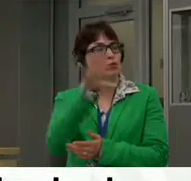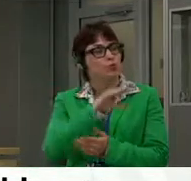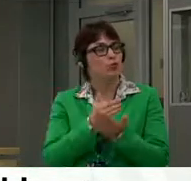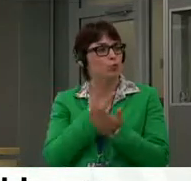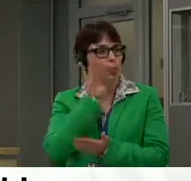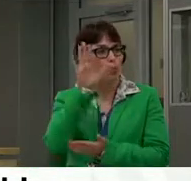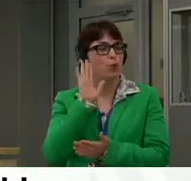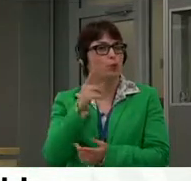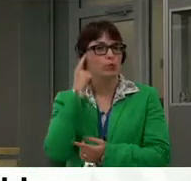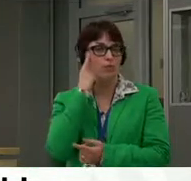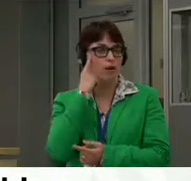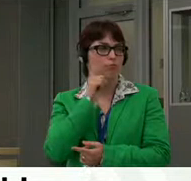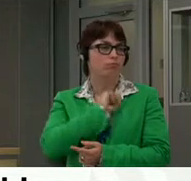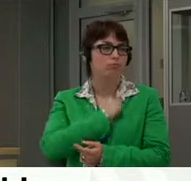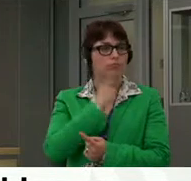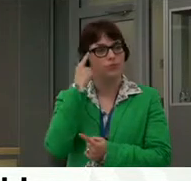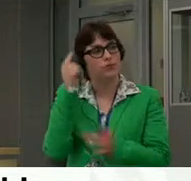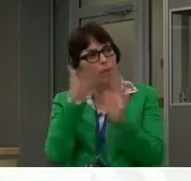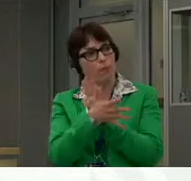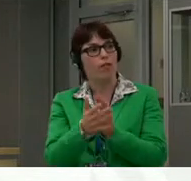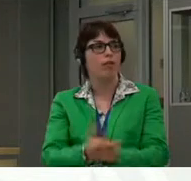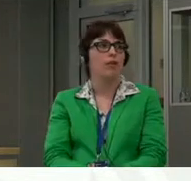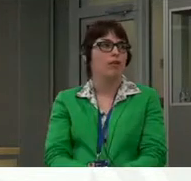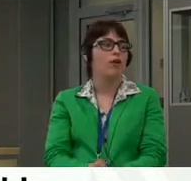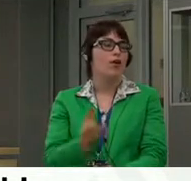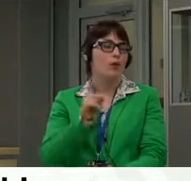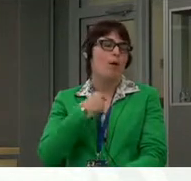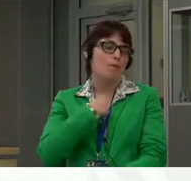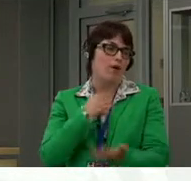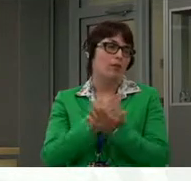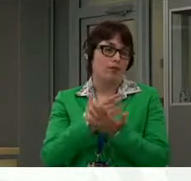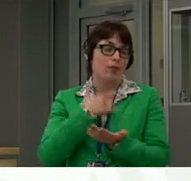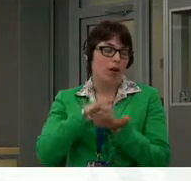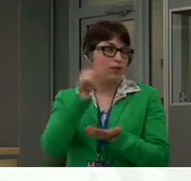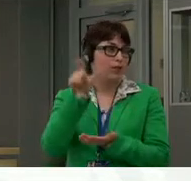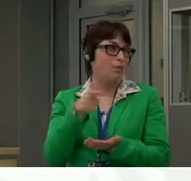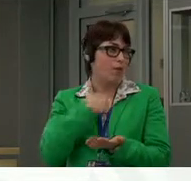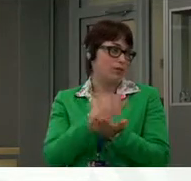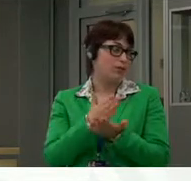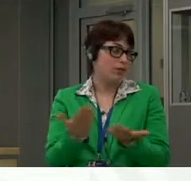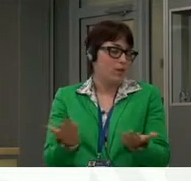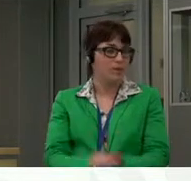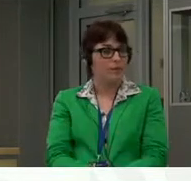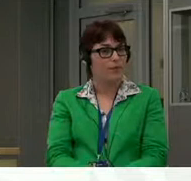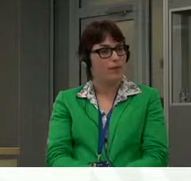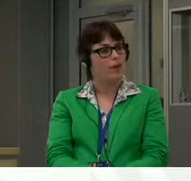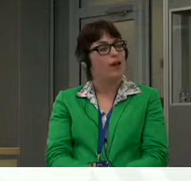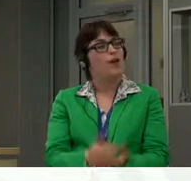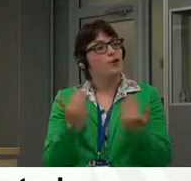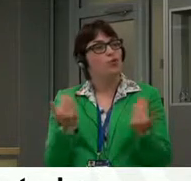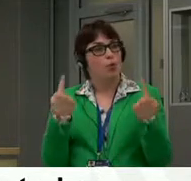language regime. Thank you. I would like to invite you to be tolerant in the future because we are as we